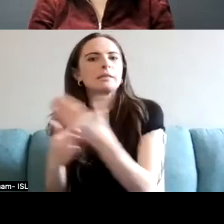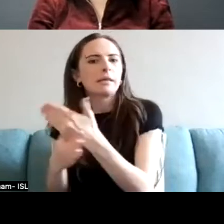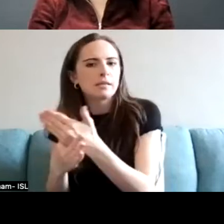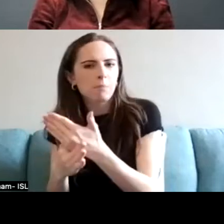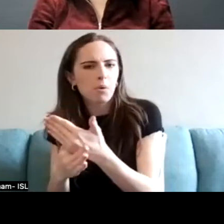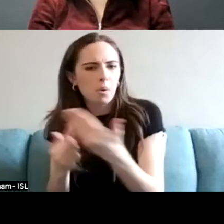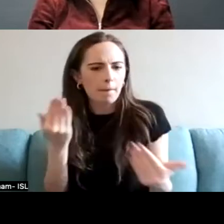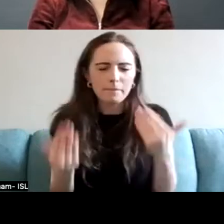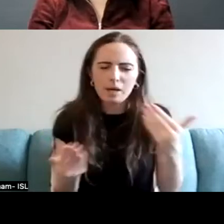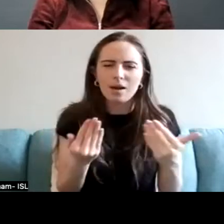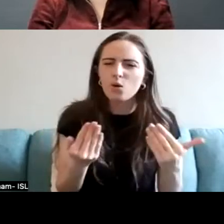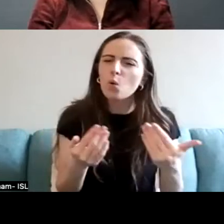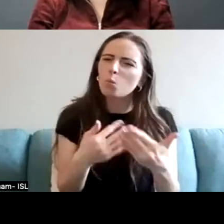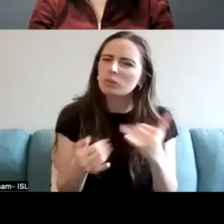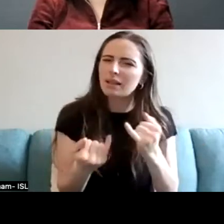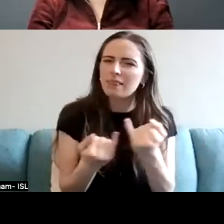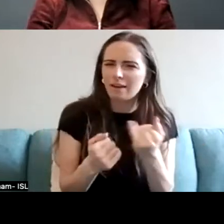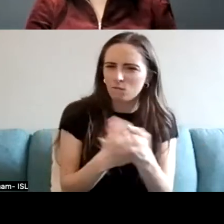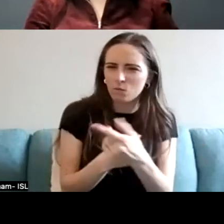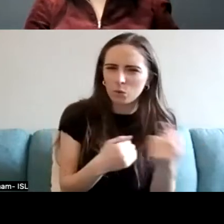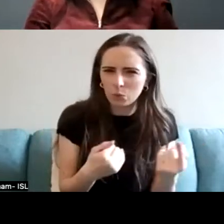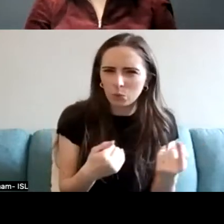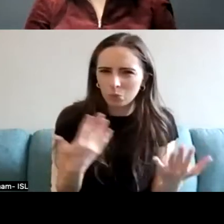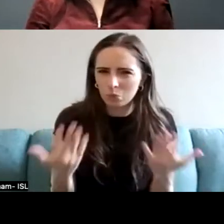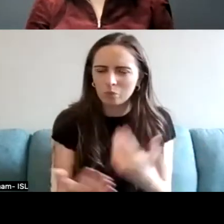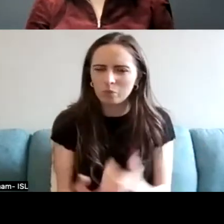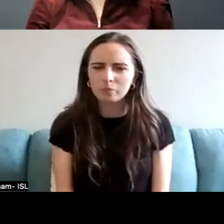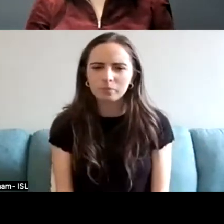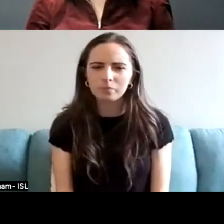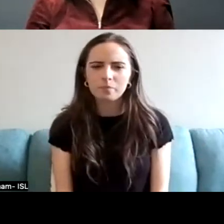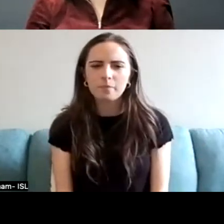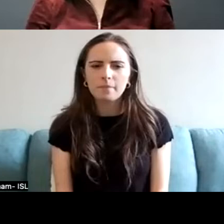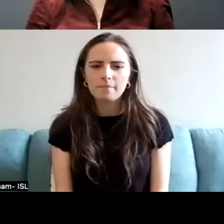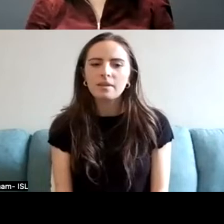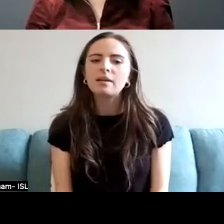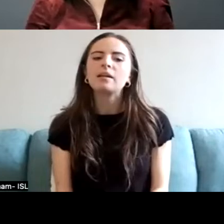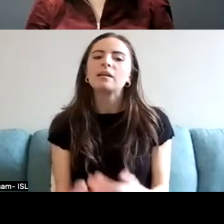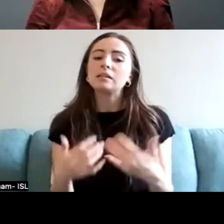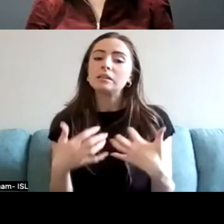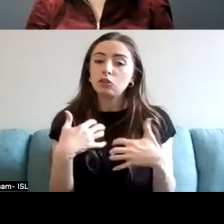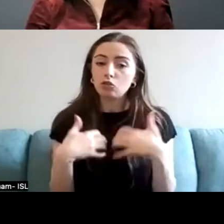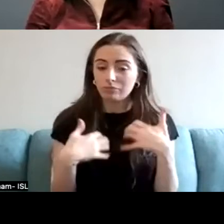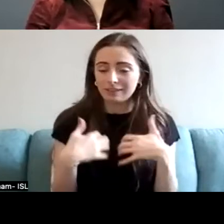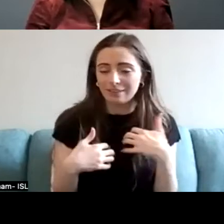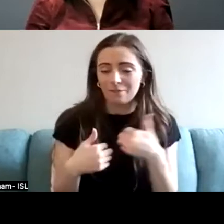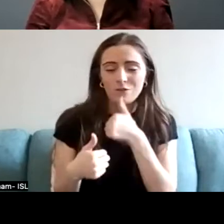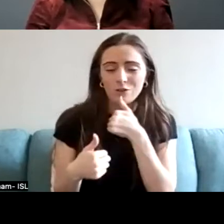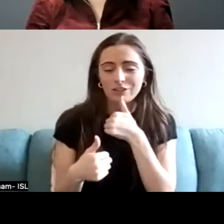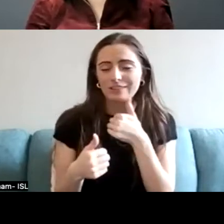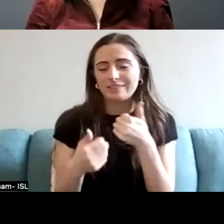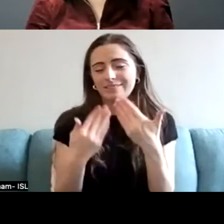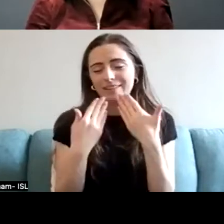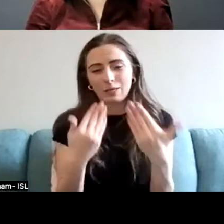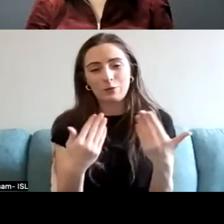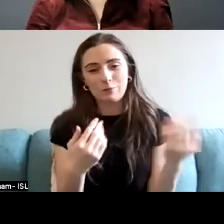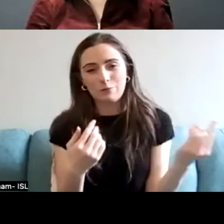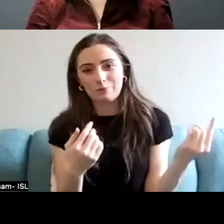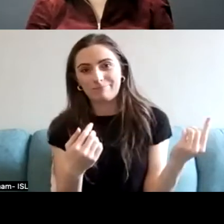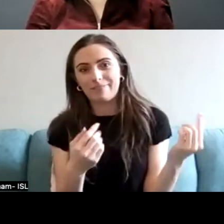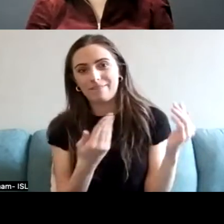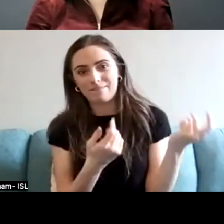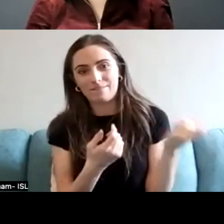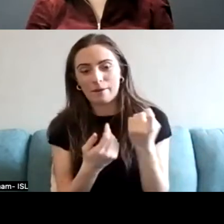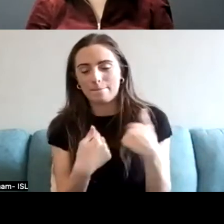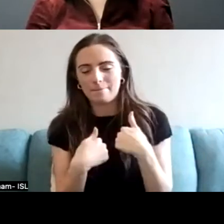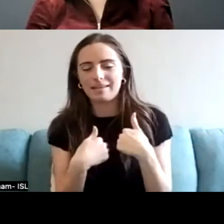of how that it kind of changed for you? Sure. Well, yeah, it's interesting. First of all, thanks so much for having me. Much appreciated.